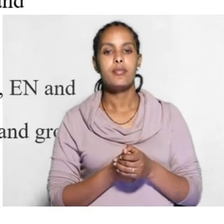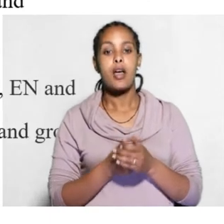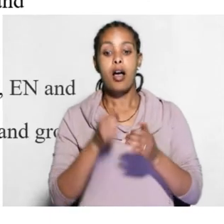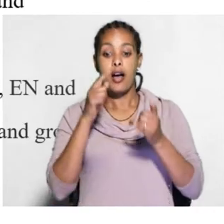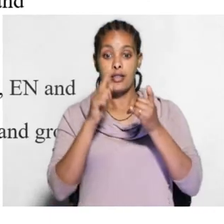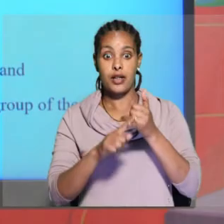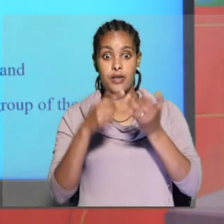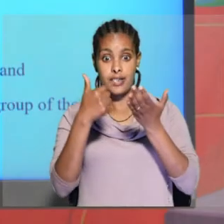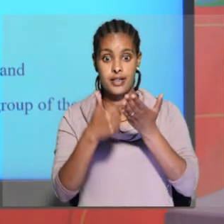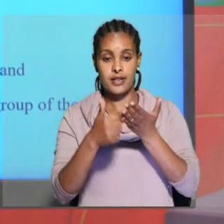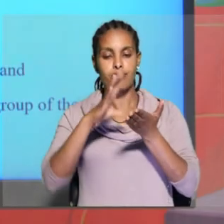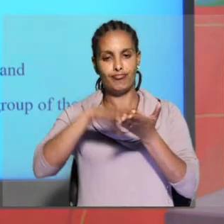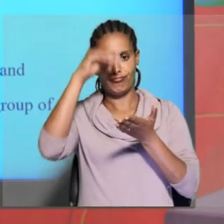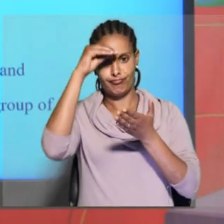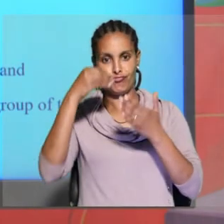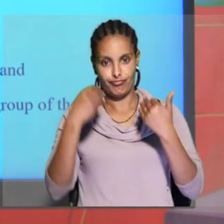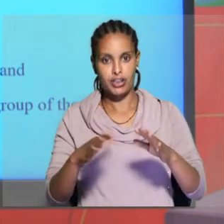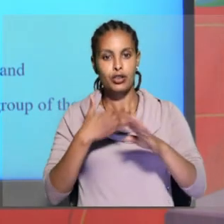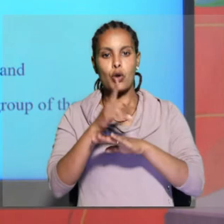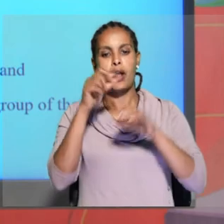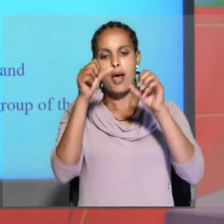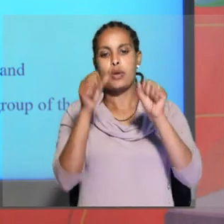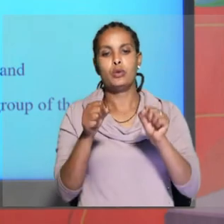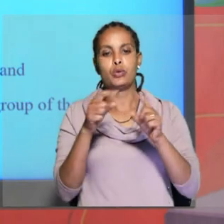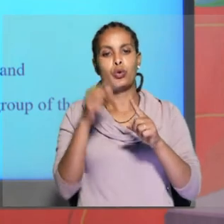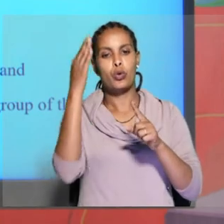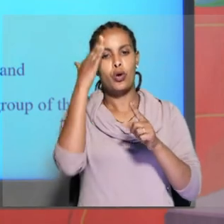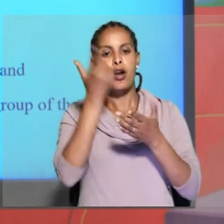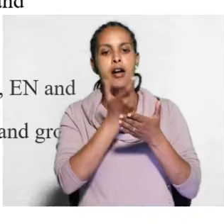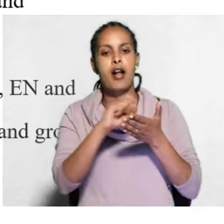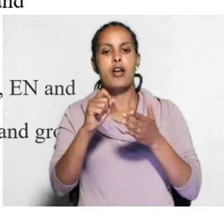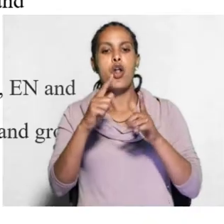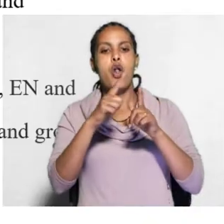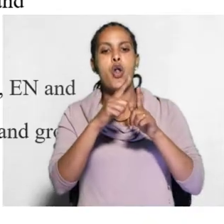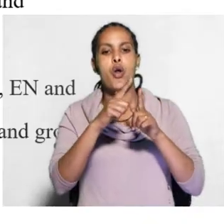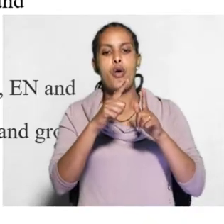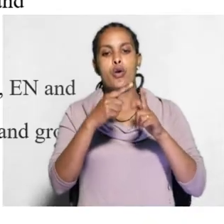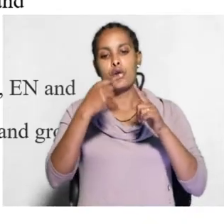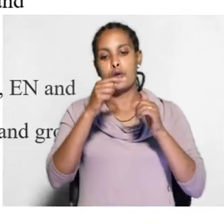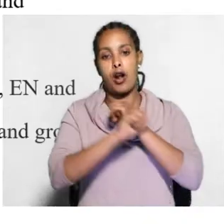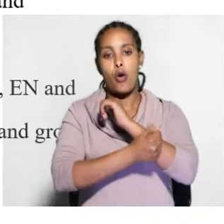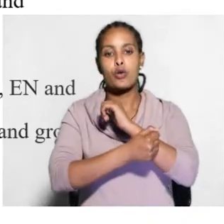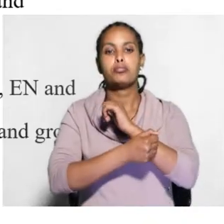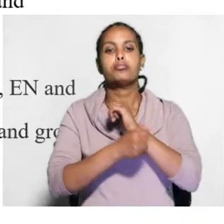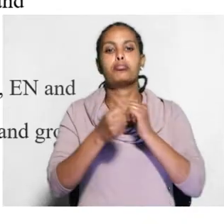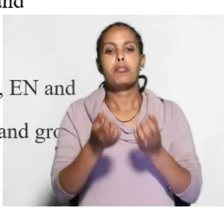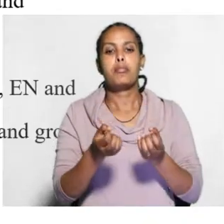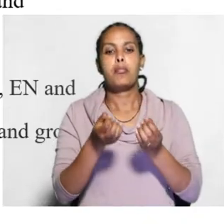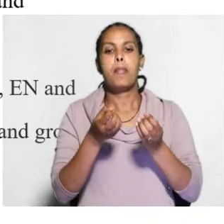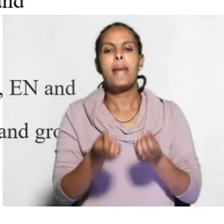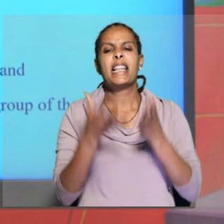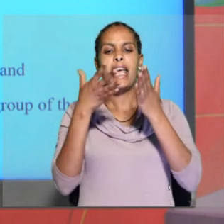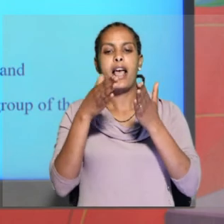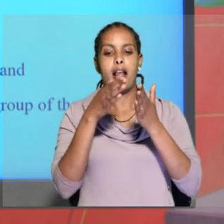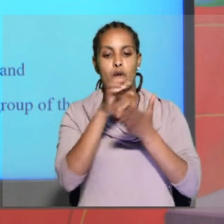At the end of this lesson, you will be able to write ground states electronic configurations of multi-electron